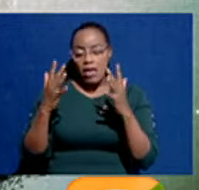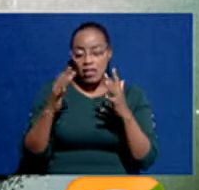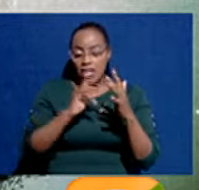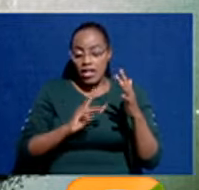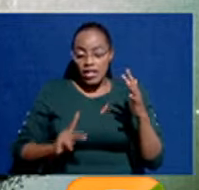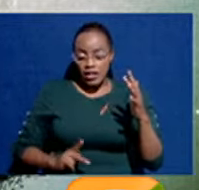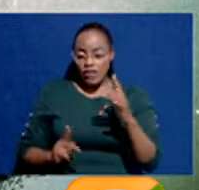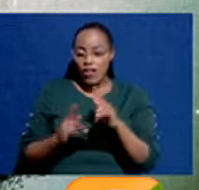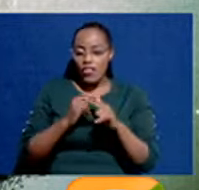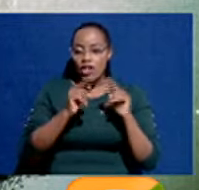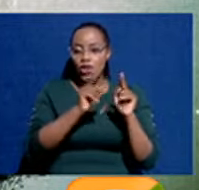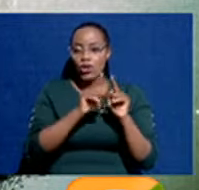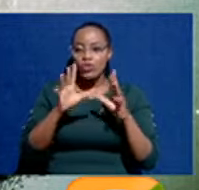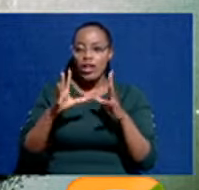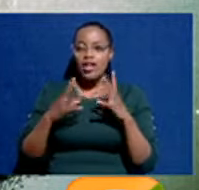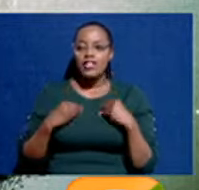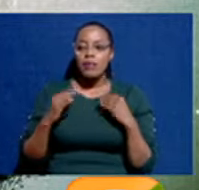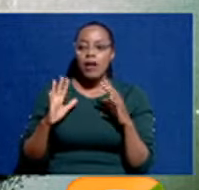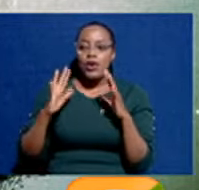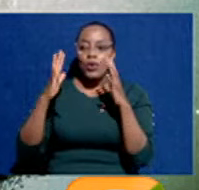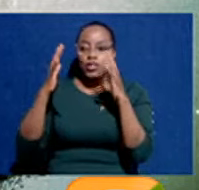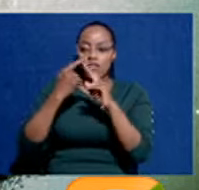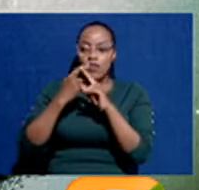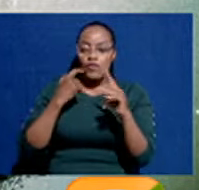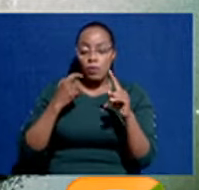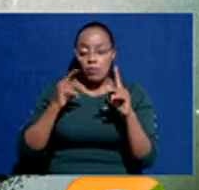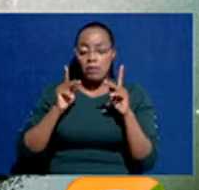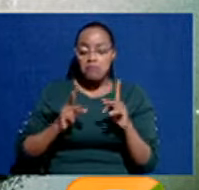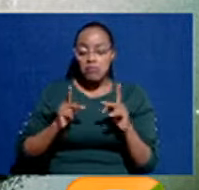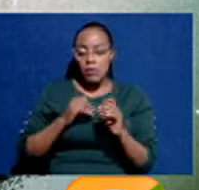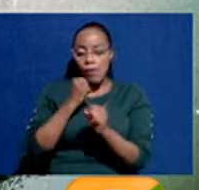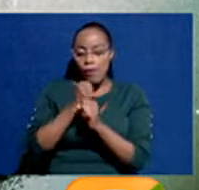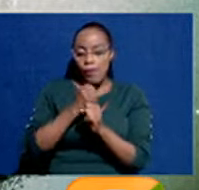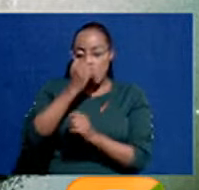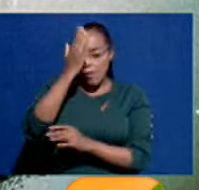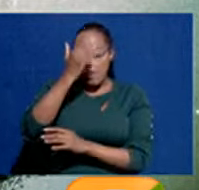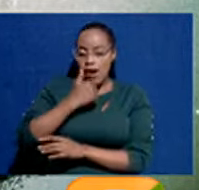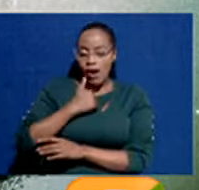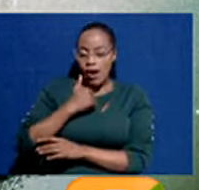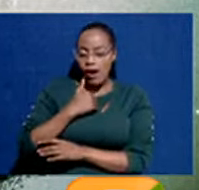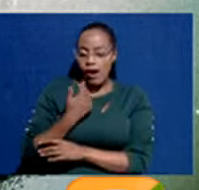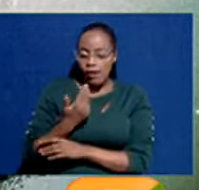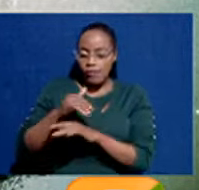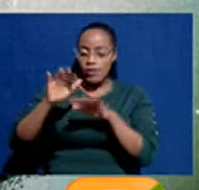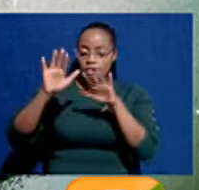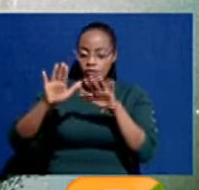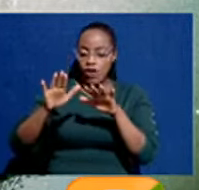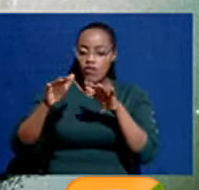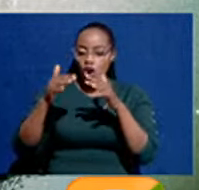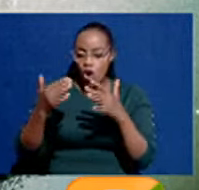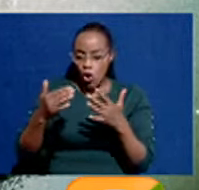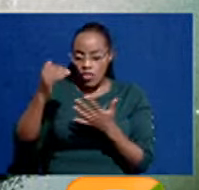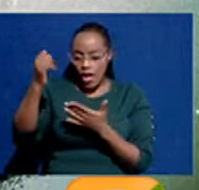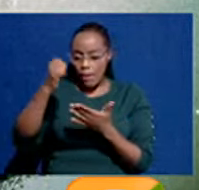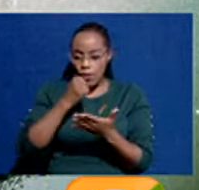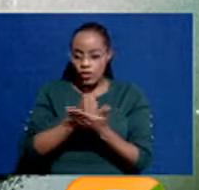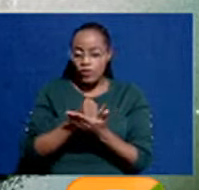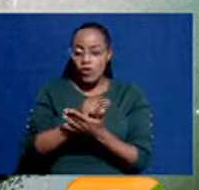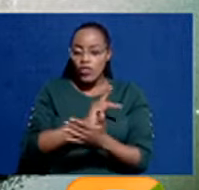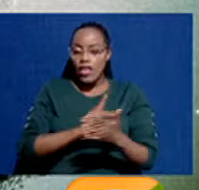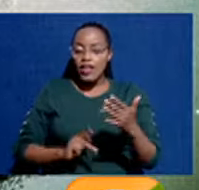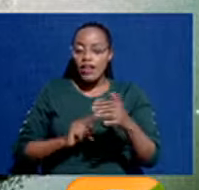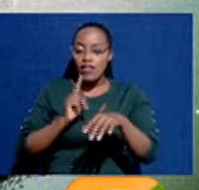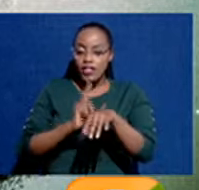He will also accept congratulations from officials for coronation of the empress or prince here. During